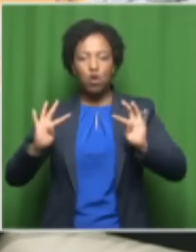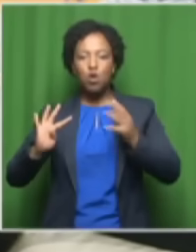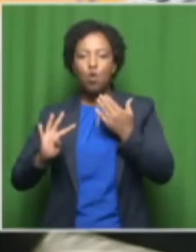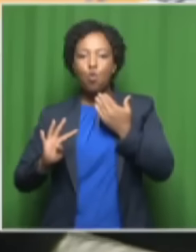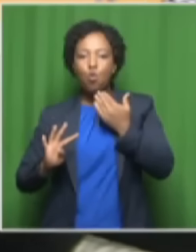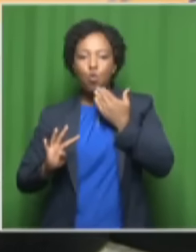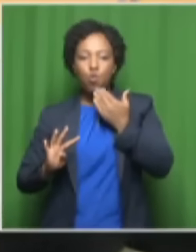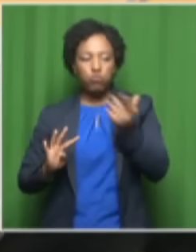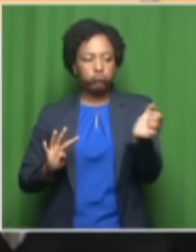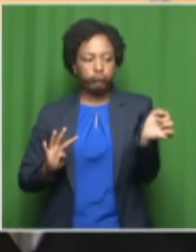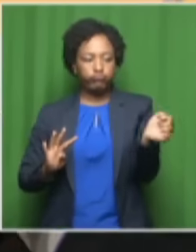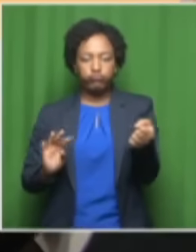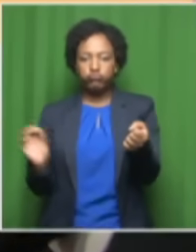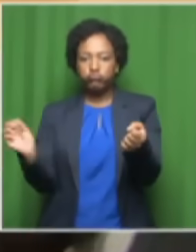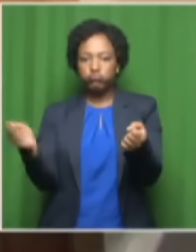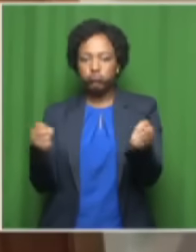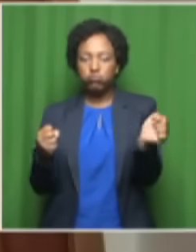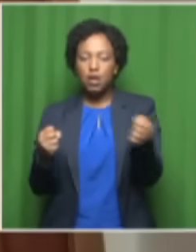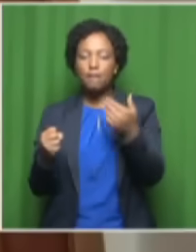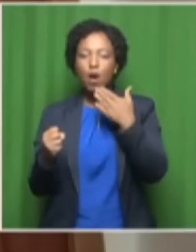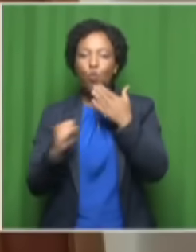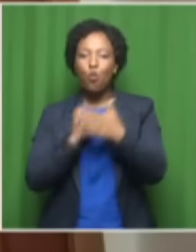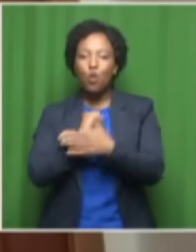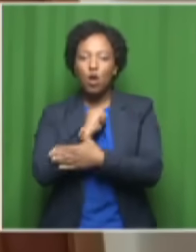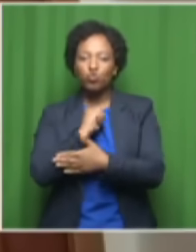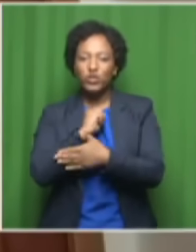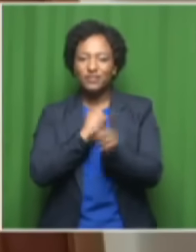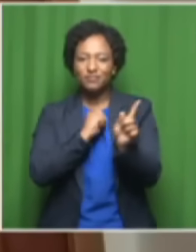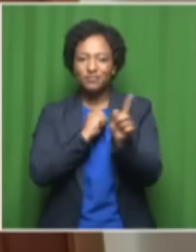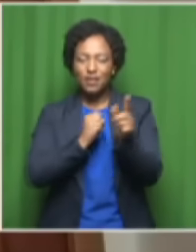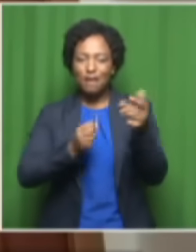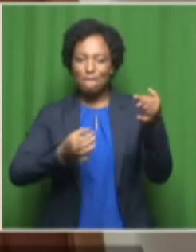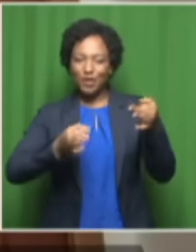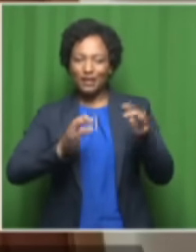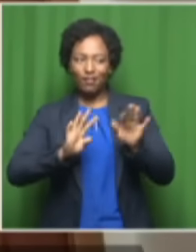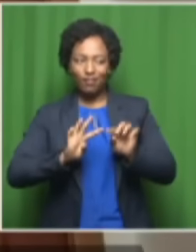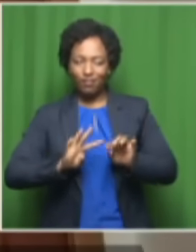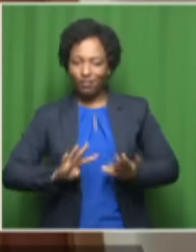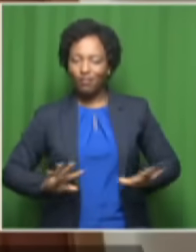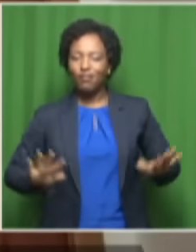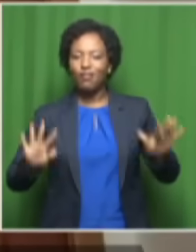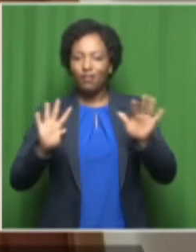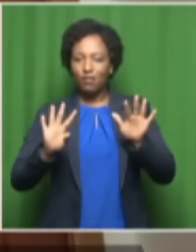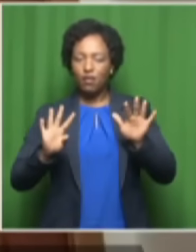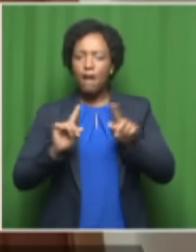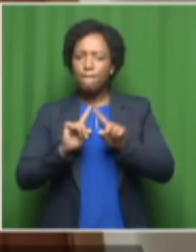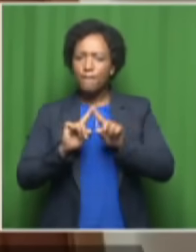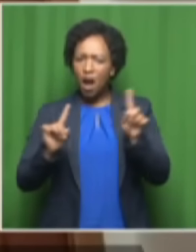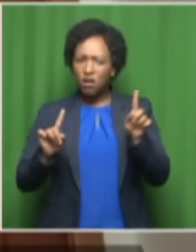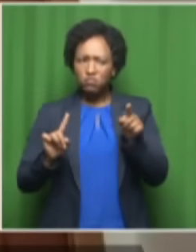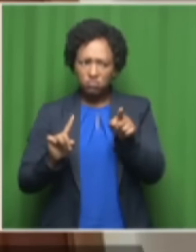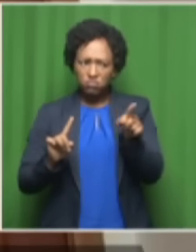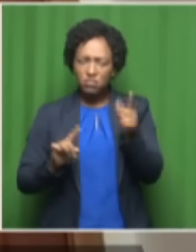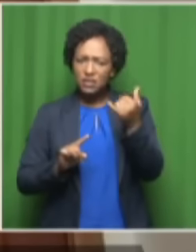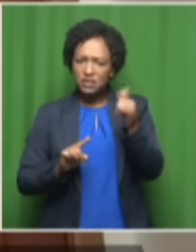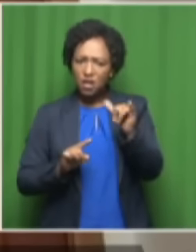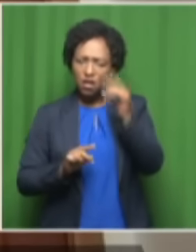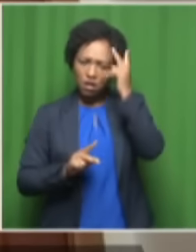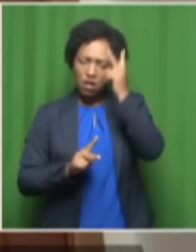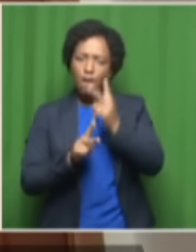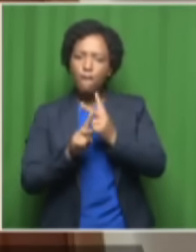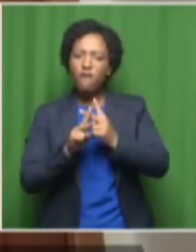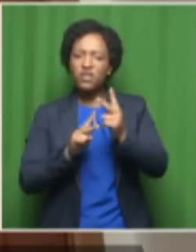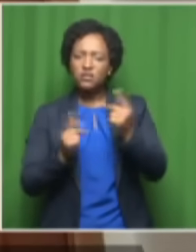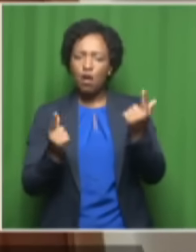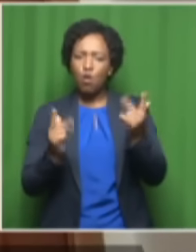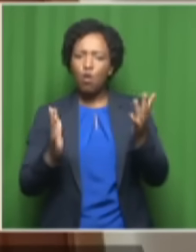of the judges is political. However, the judges are still professional lawyers, right, with professional integrity that they